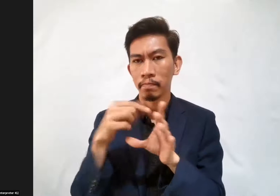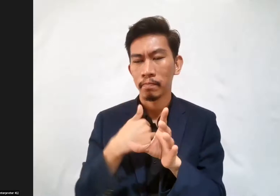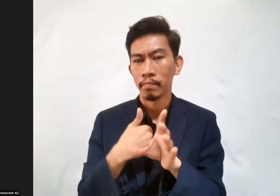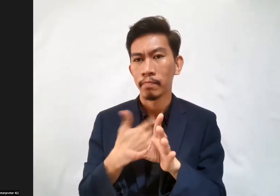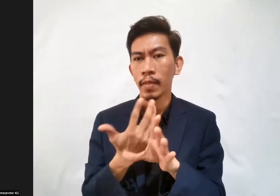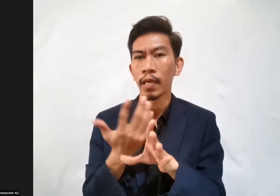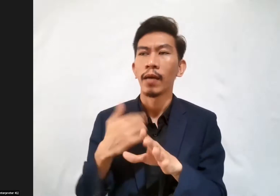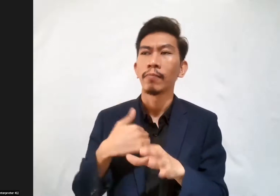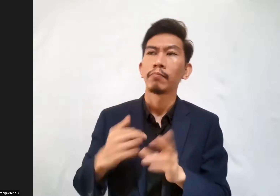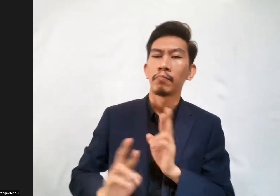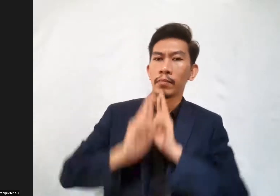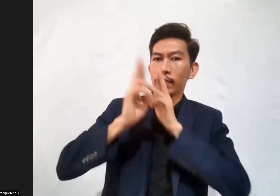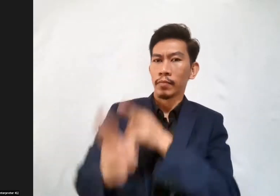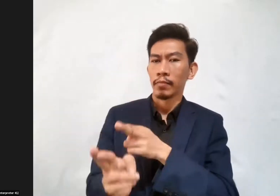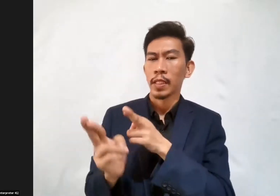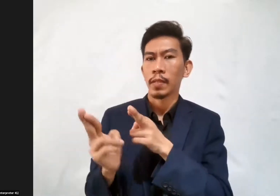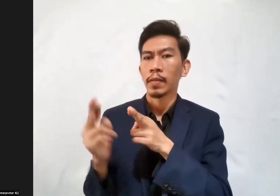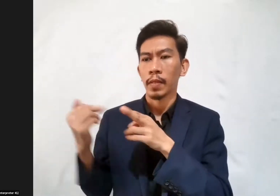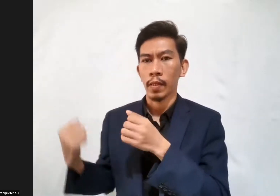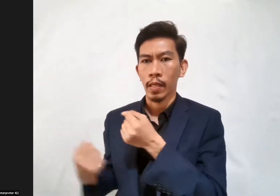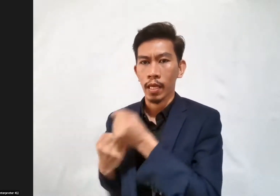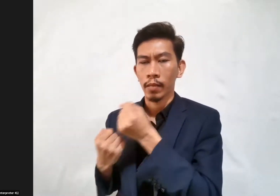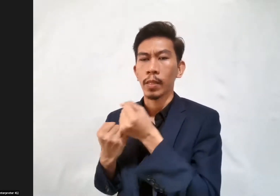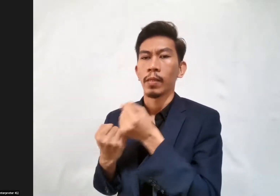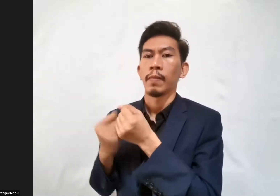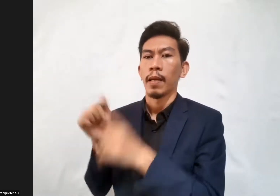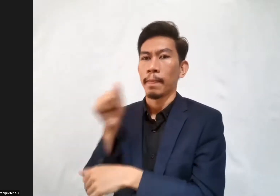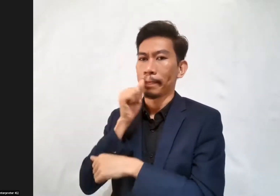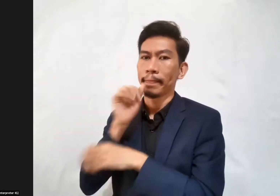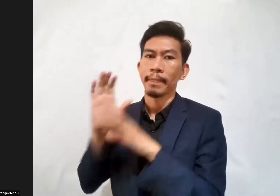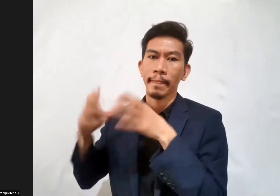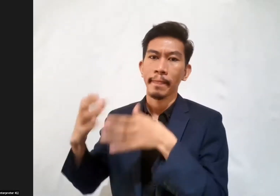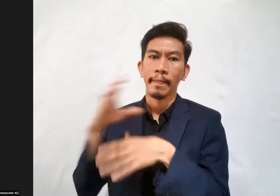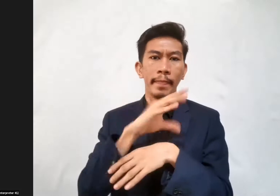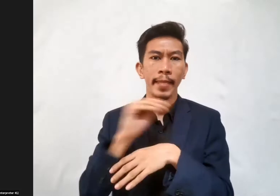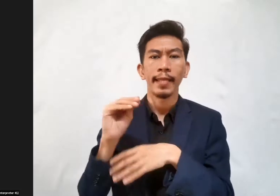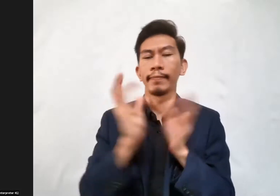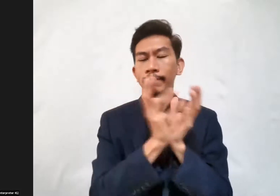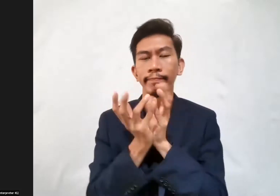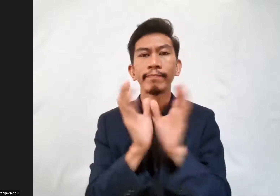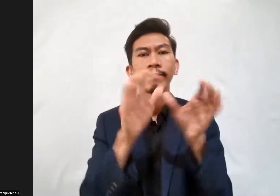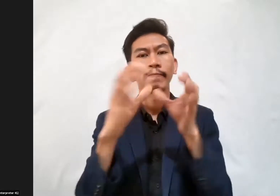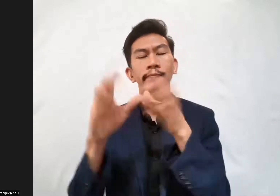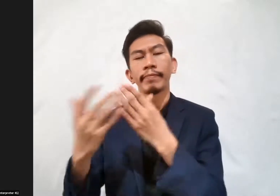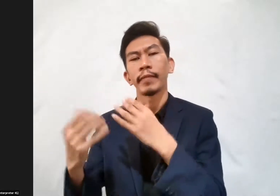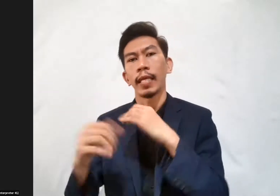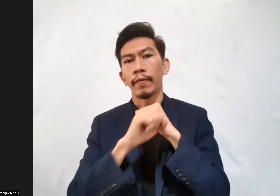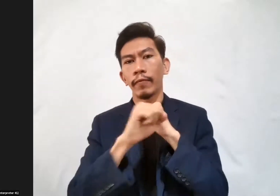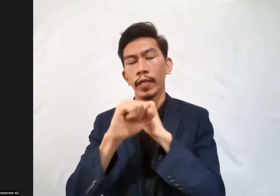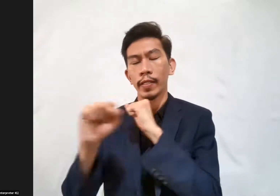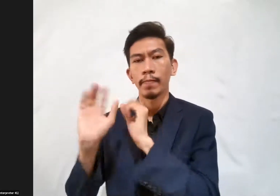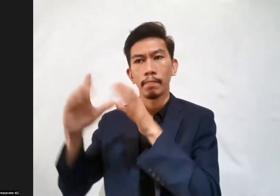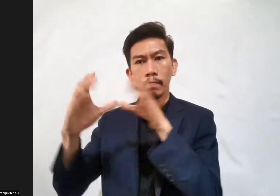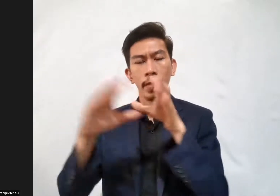think with the help of the private sector and the community groups, the advocacy groups, I think